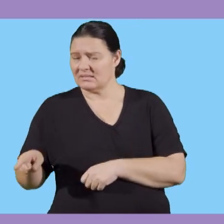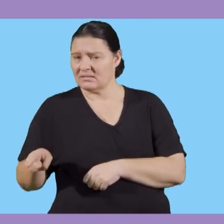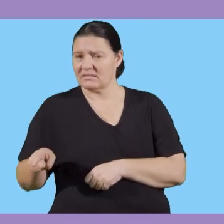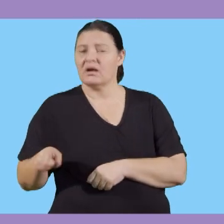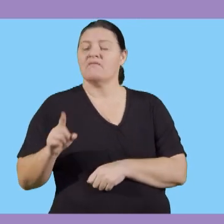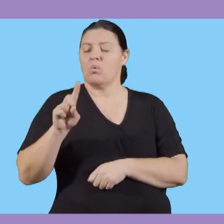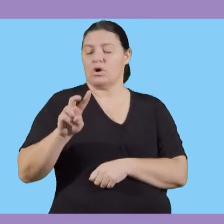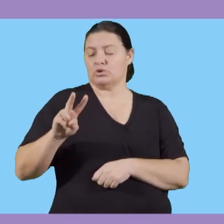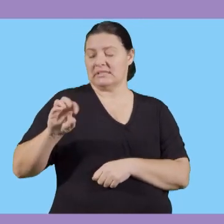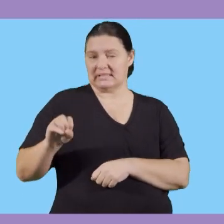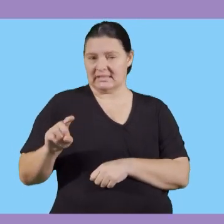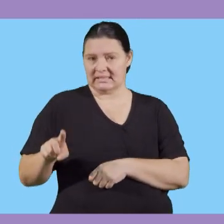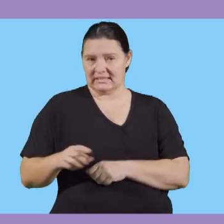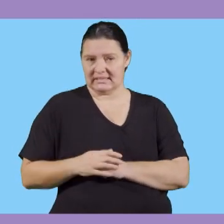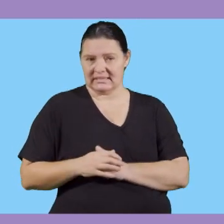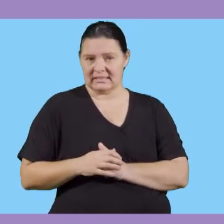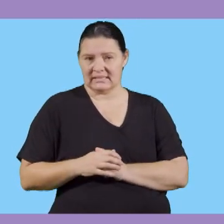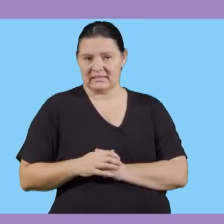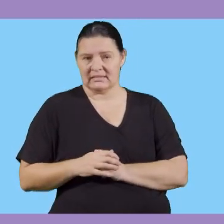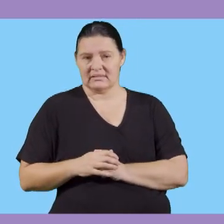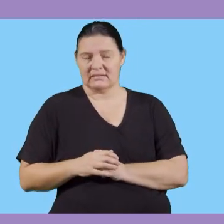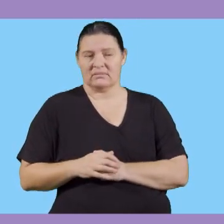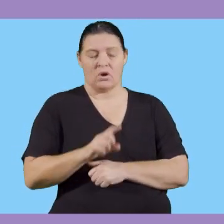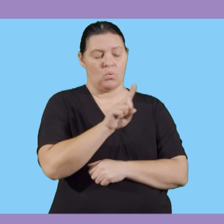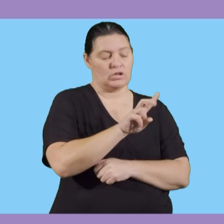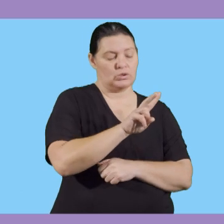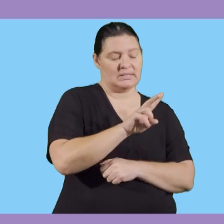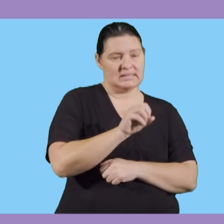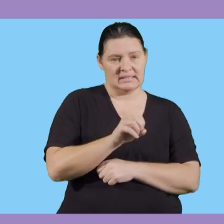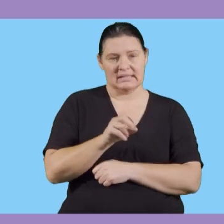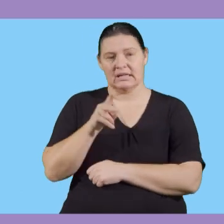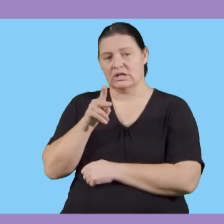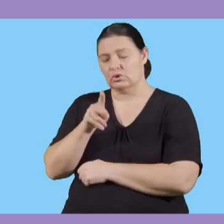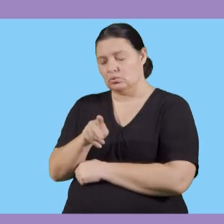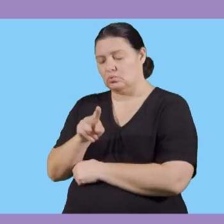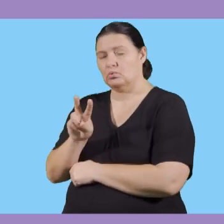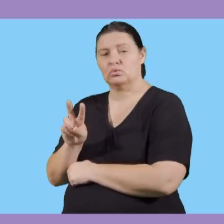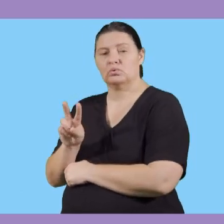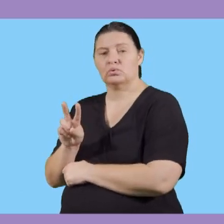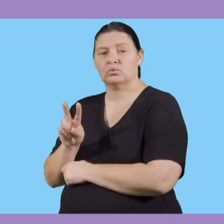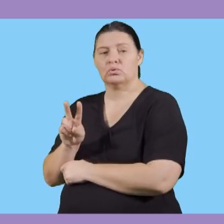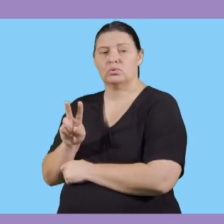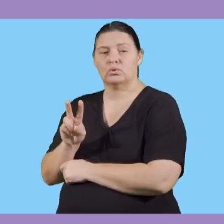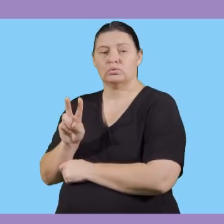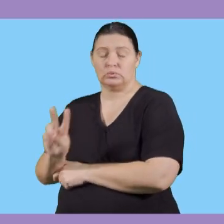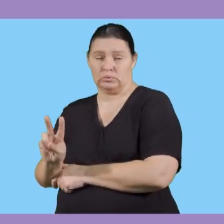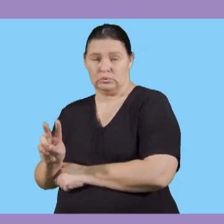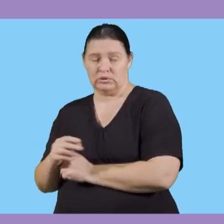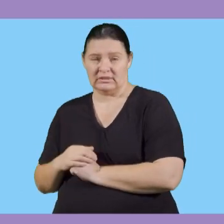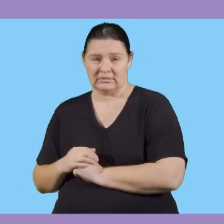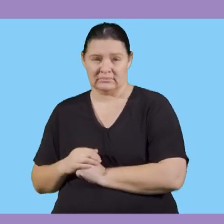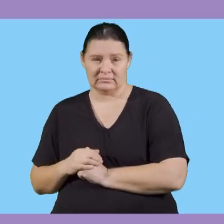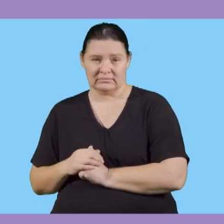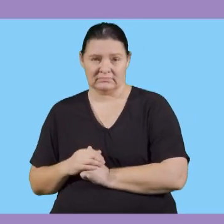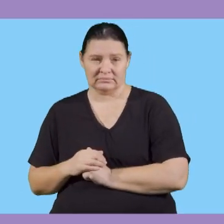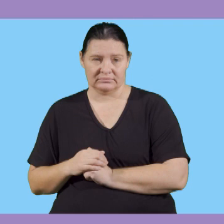We had 120 passengers. So 120 passengers. And how many pilots